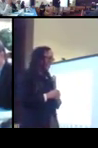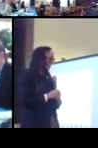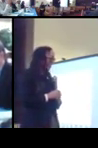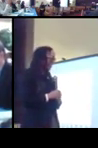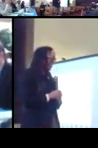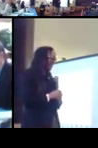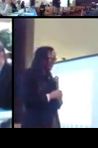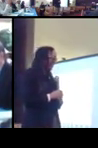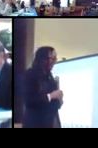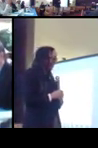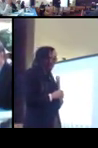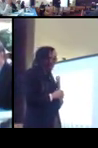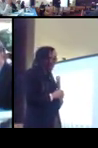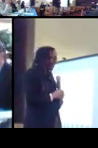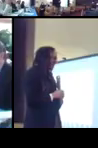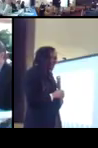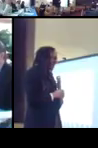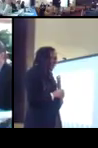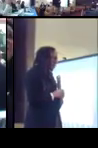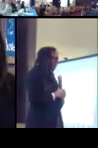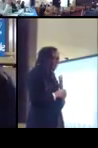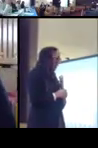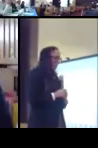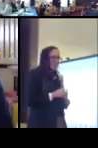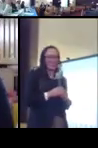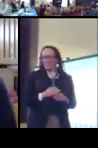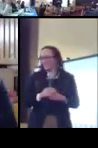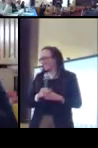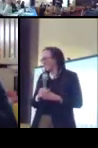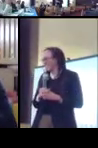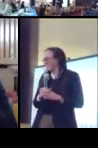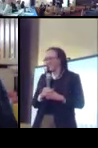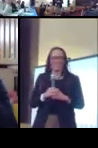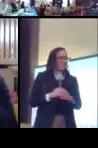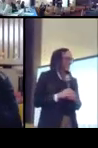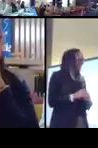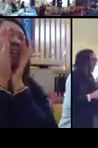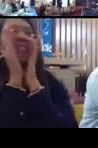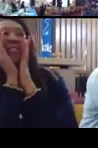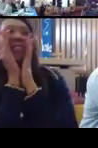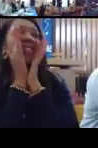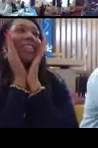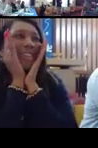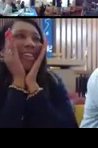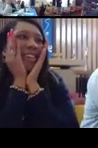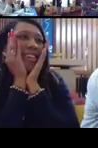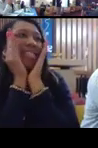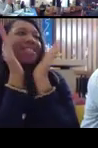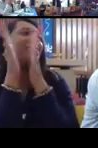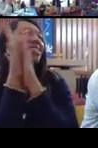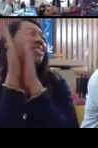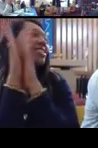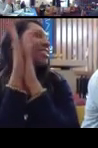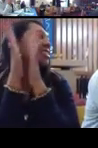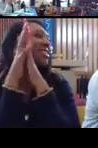to get us started. Miss Julia. Julia.